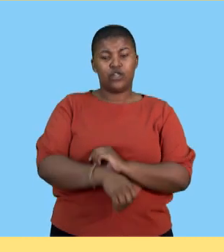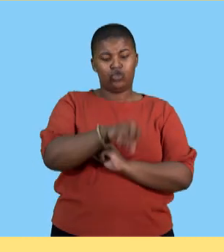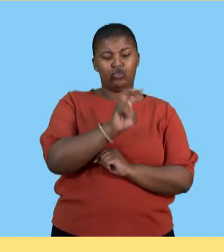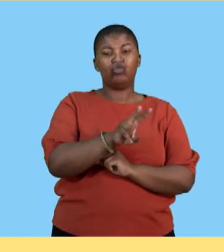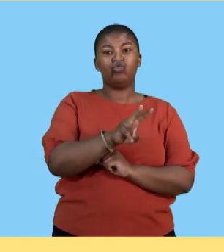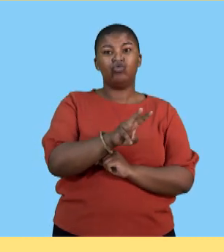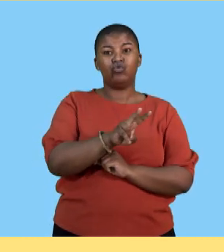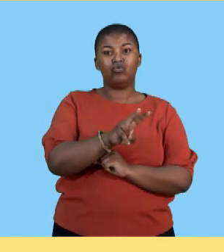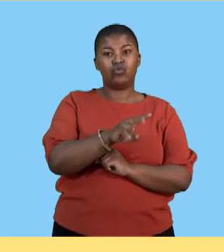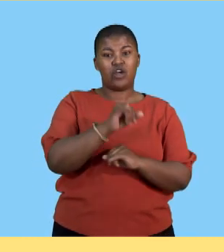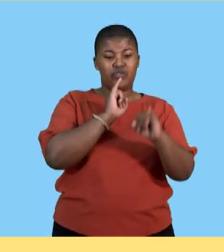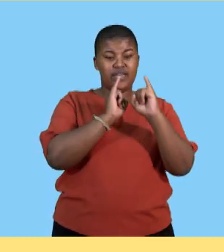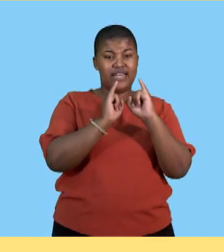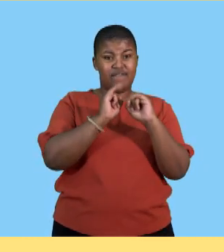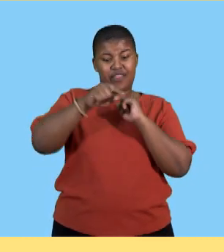say